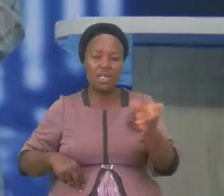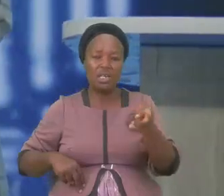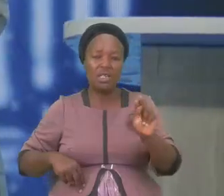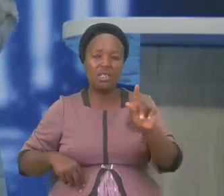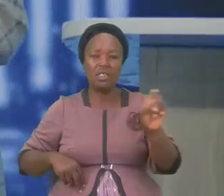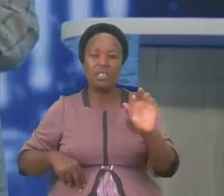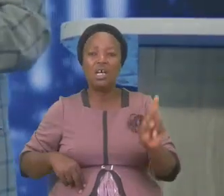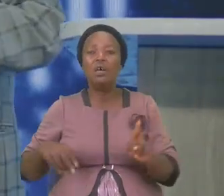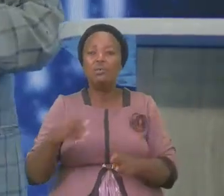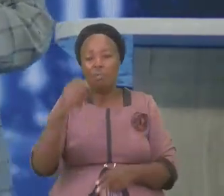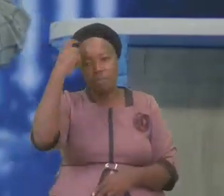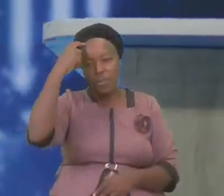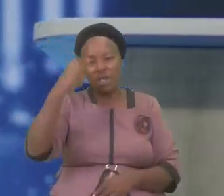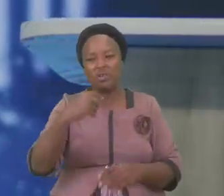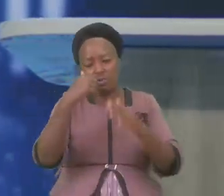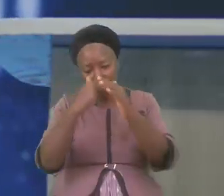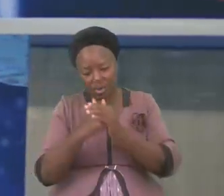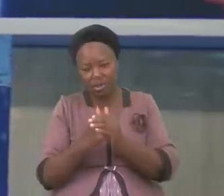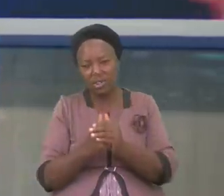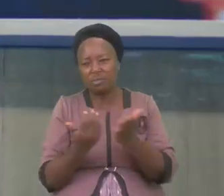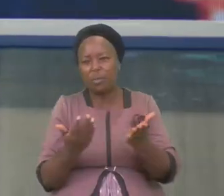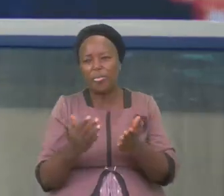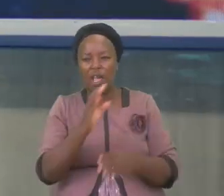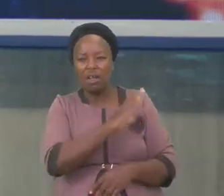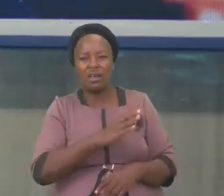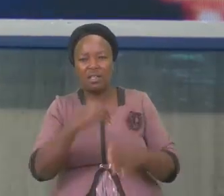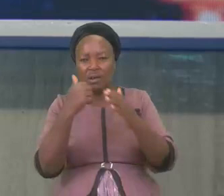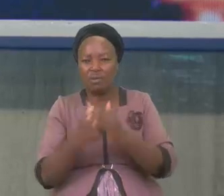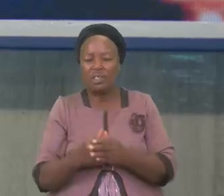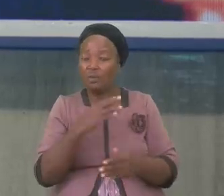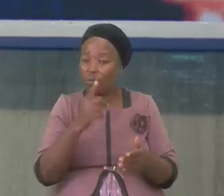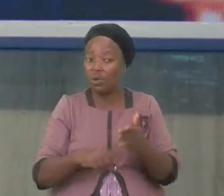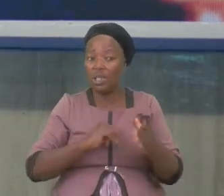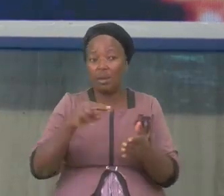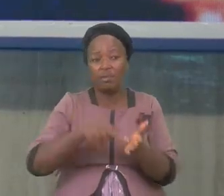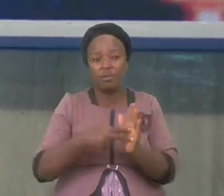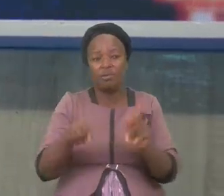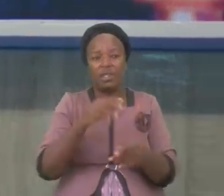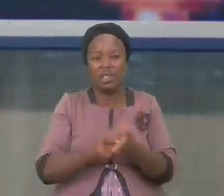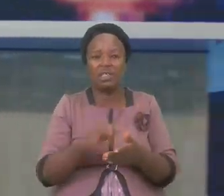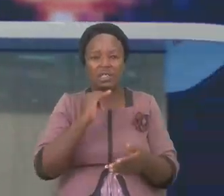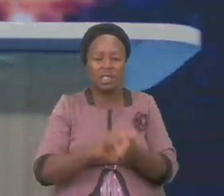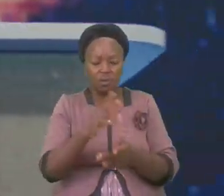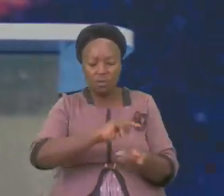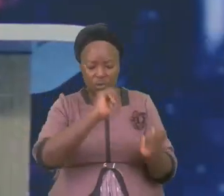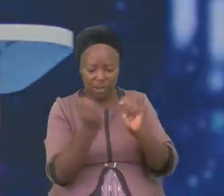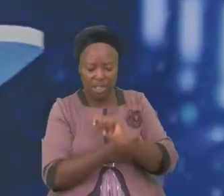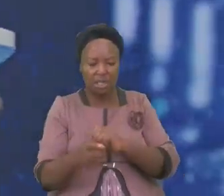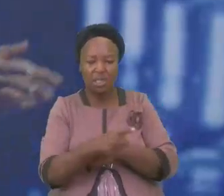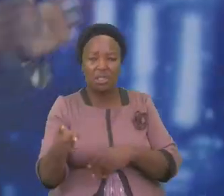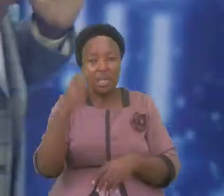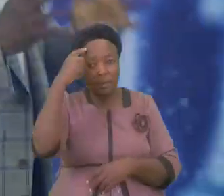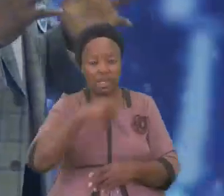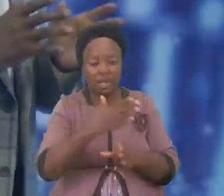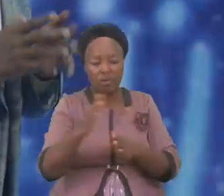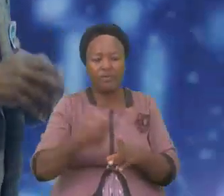by that is, he wanted to turn their mind away from the God of heaven. He wanted to turn their heart away